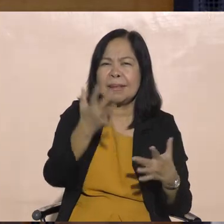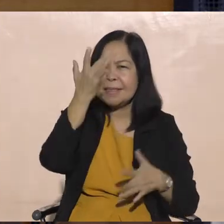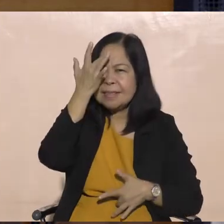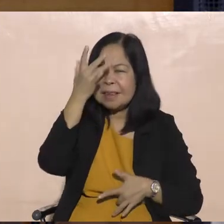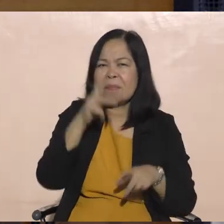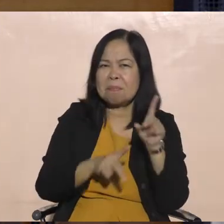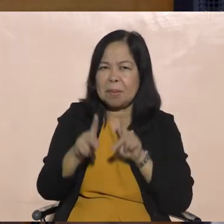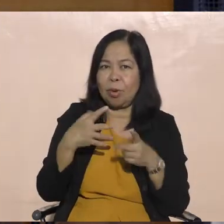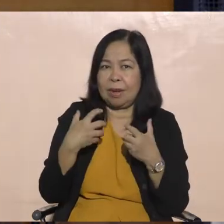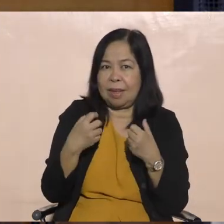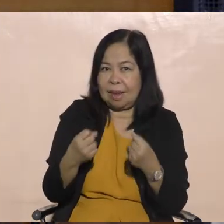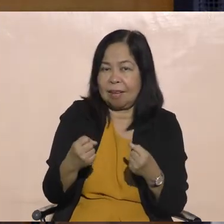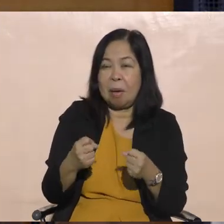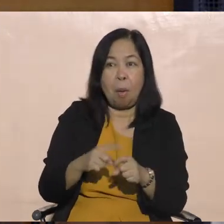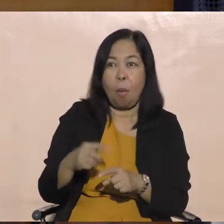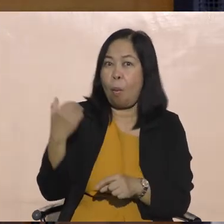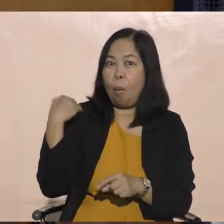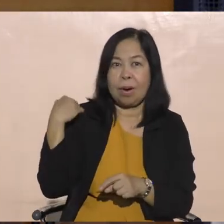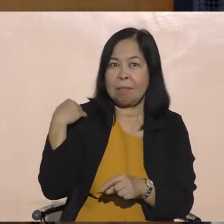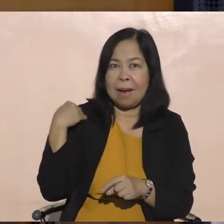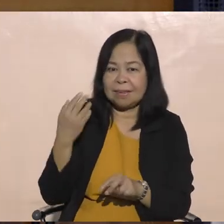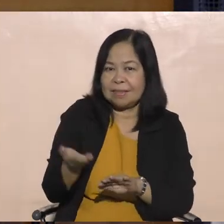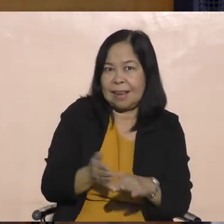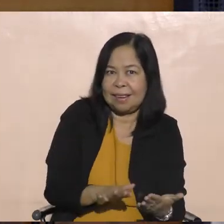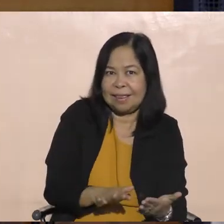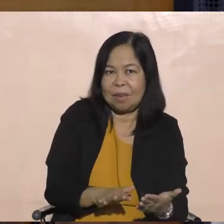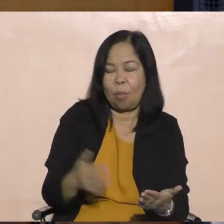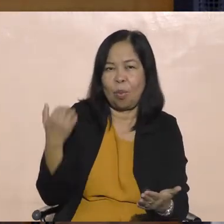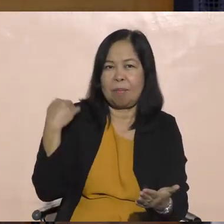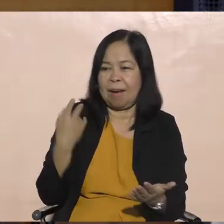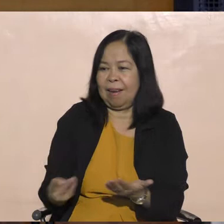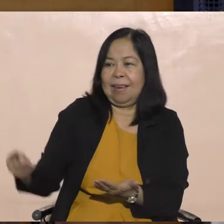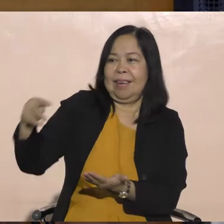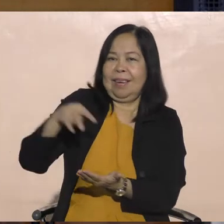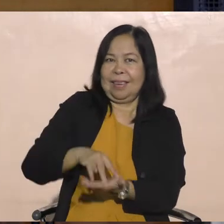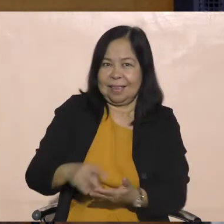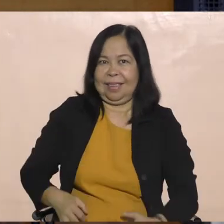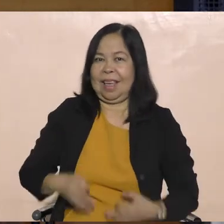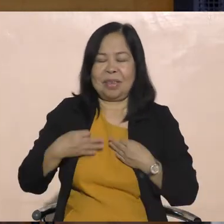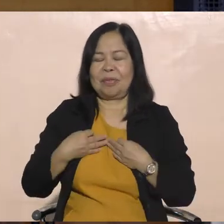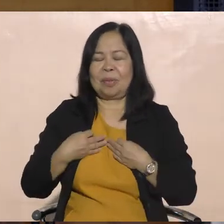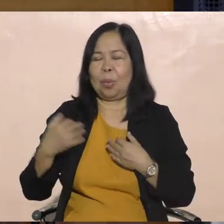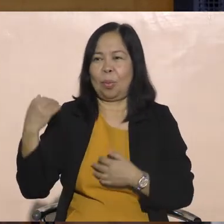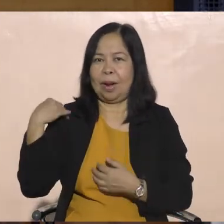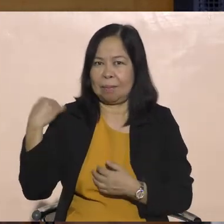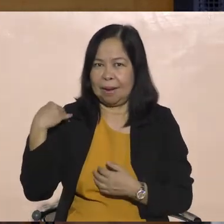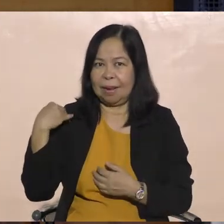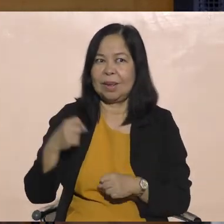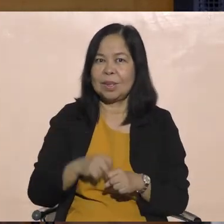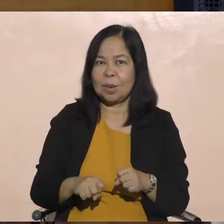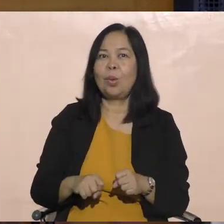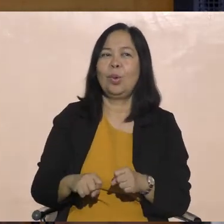Jesus raise a four-day body to life is something that will take